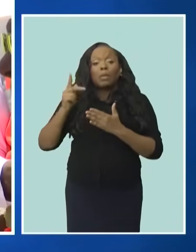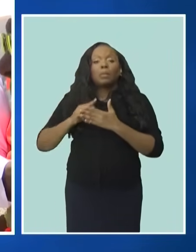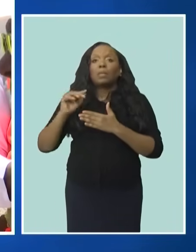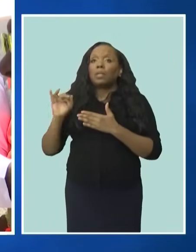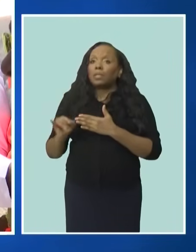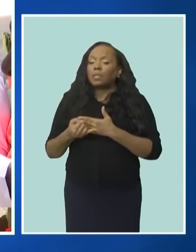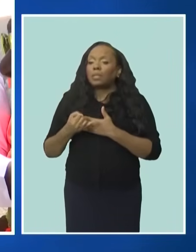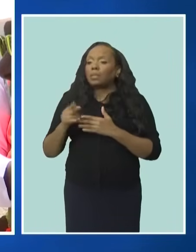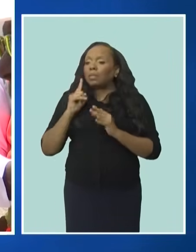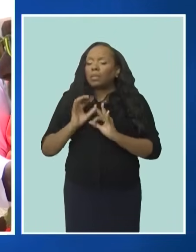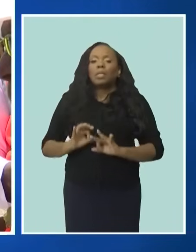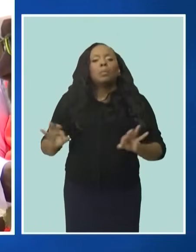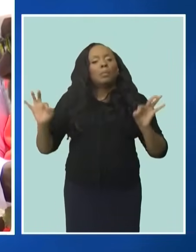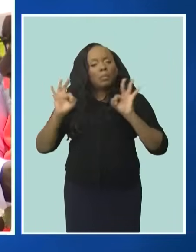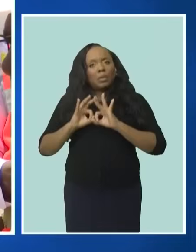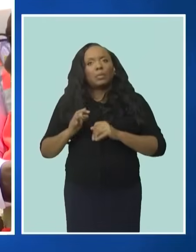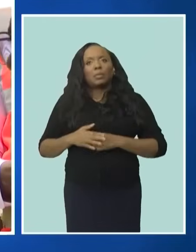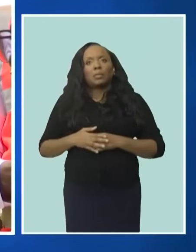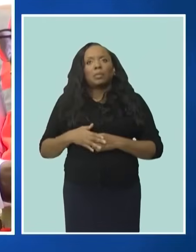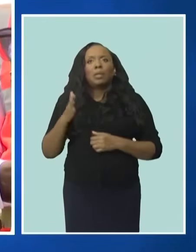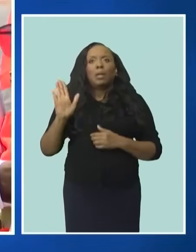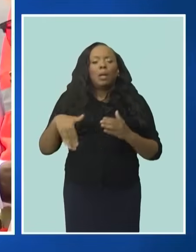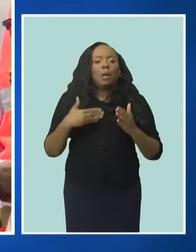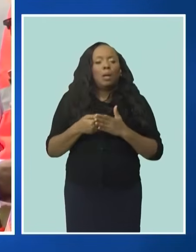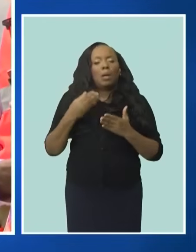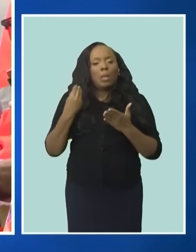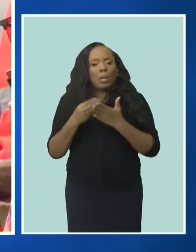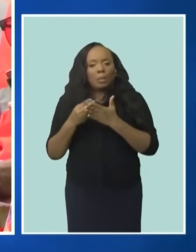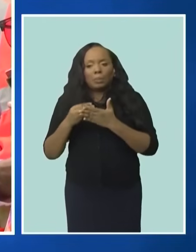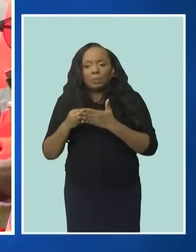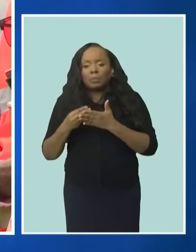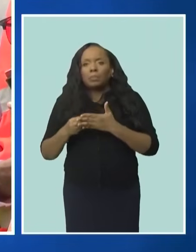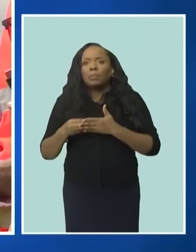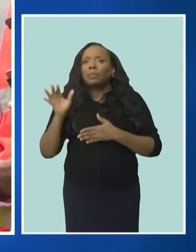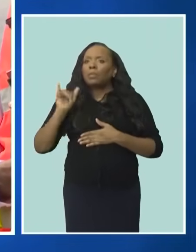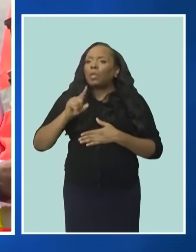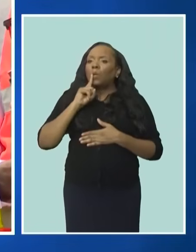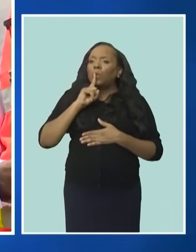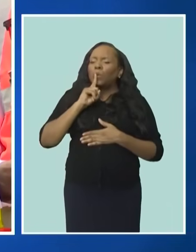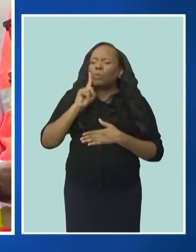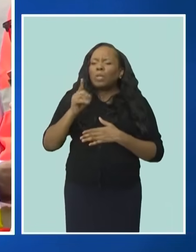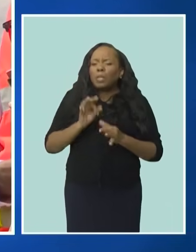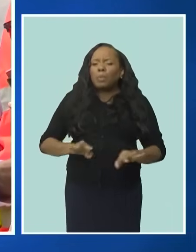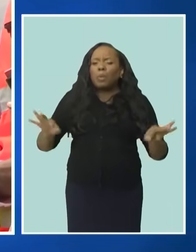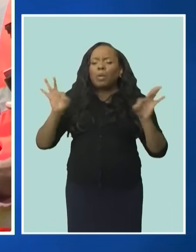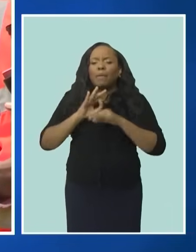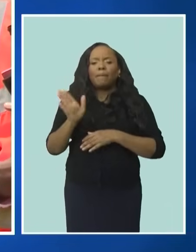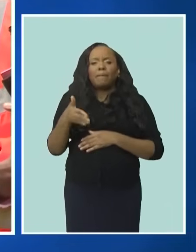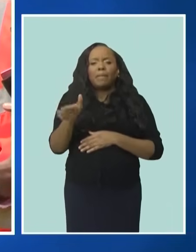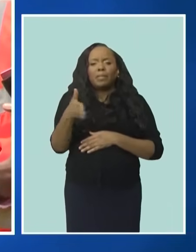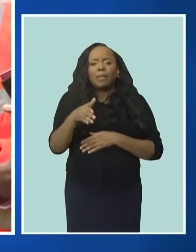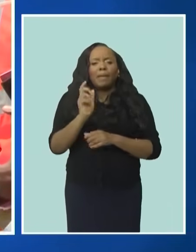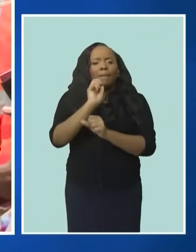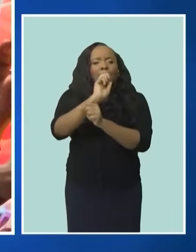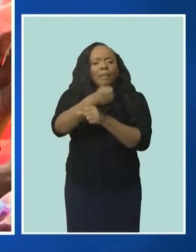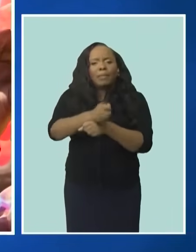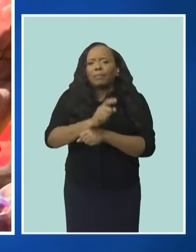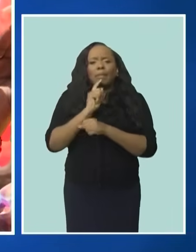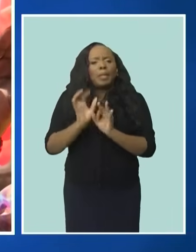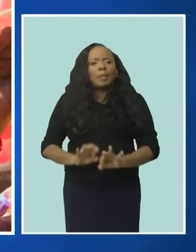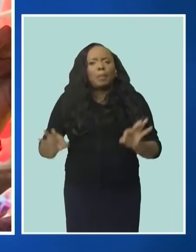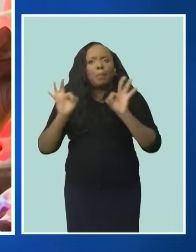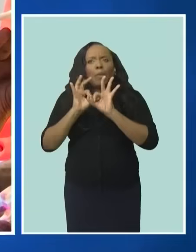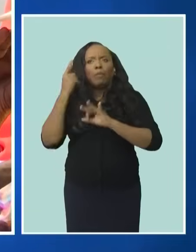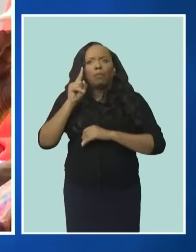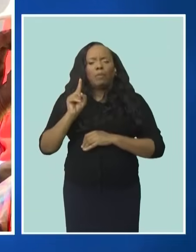money spent in the fishing industry, an industry which has been the bedrock for Barbadians, is money justified,